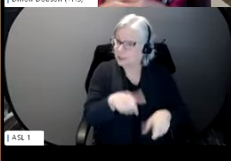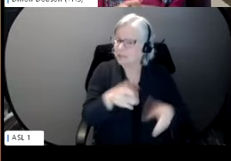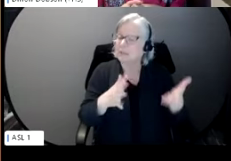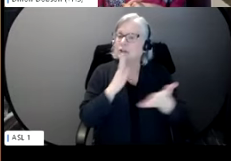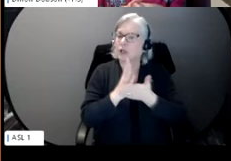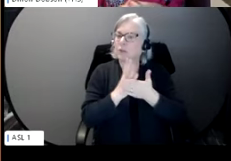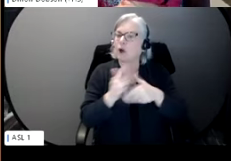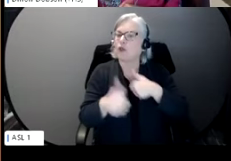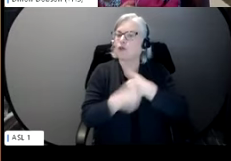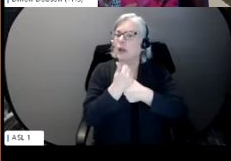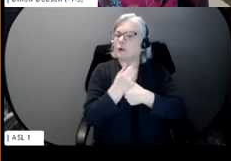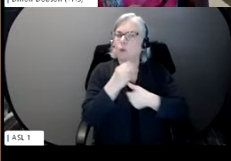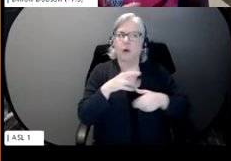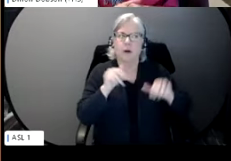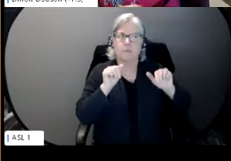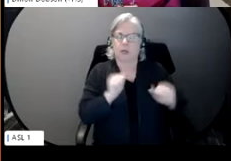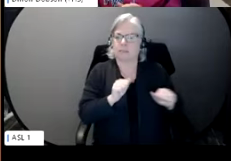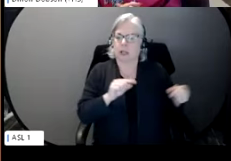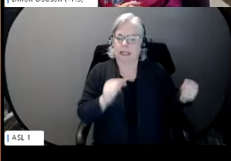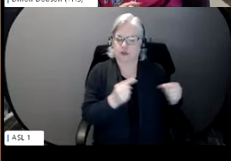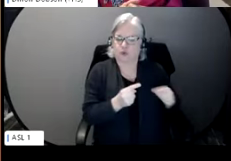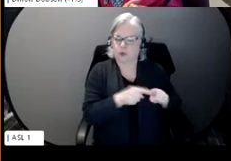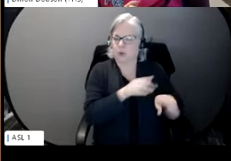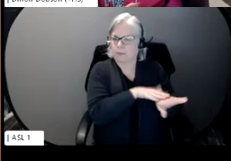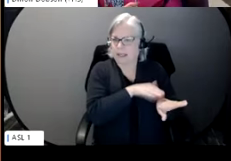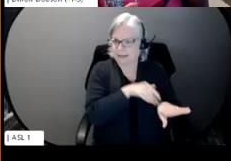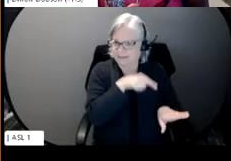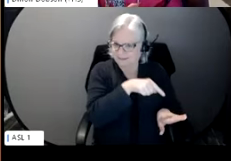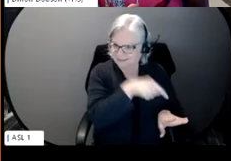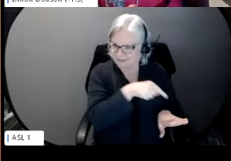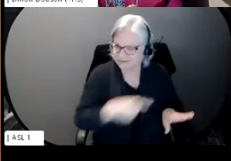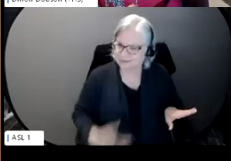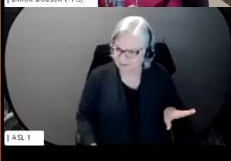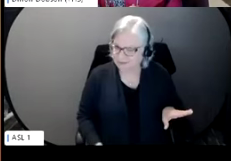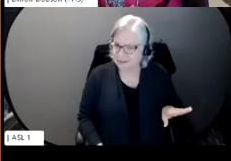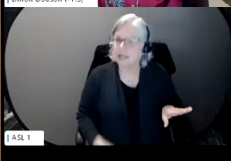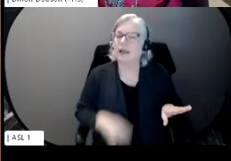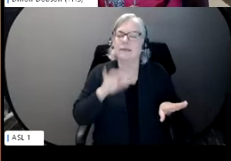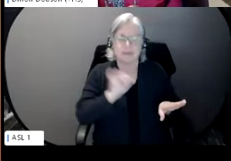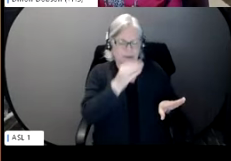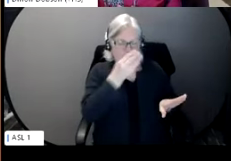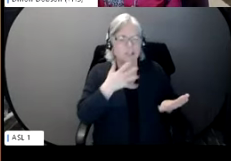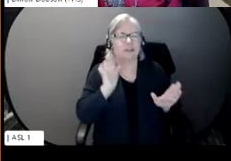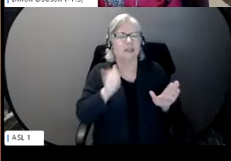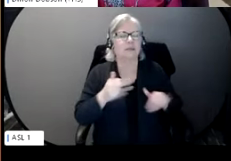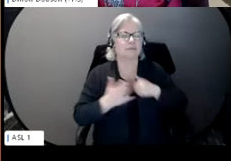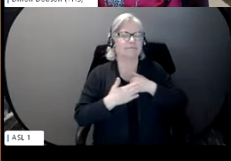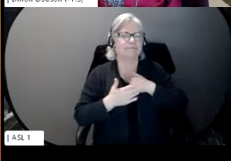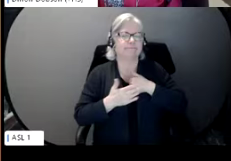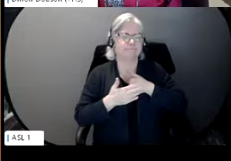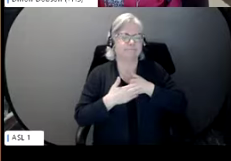injury that an animal has sustained in the home. And these details can be really important indicators of what else might be happening in